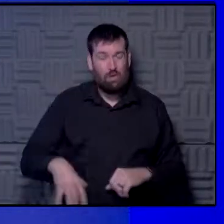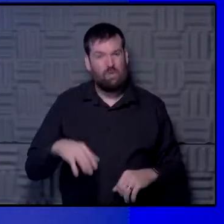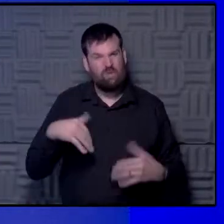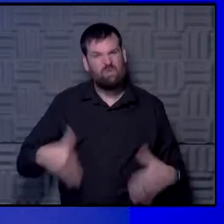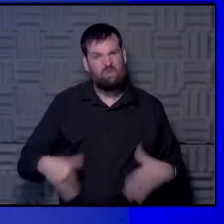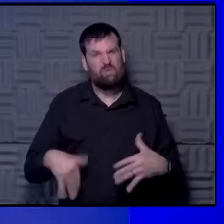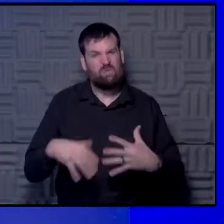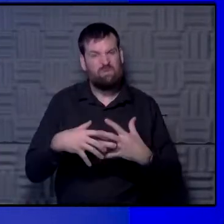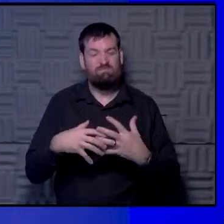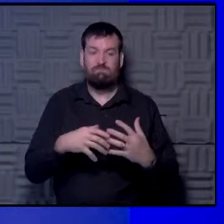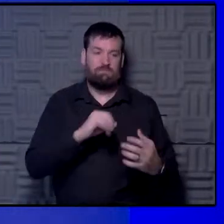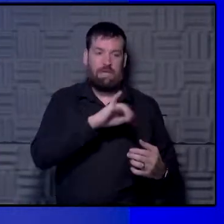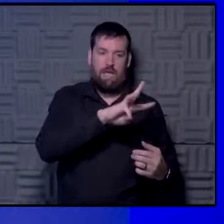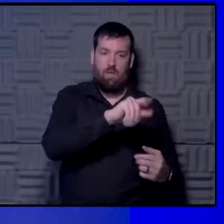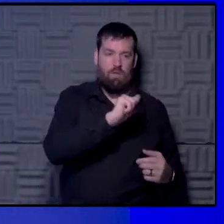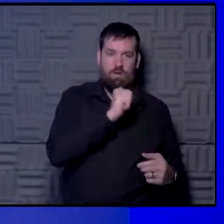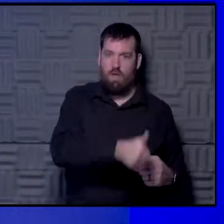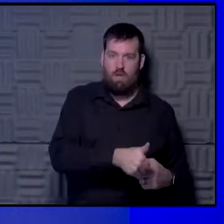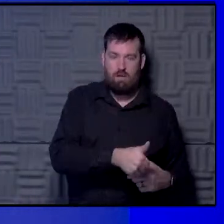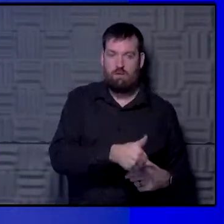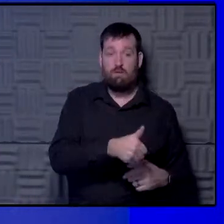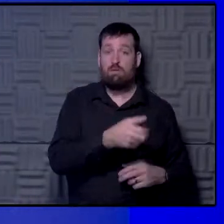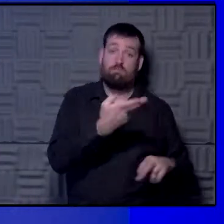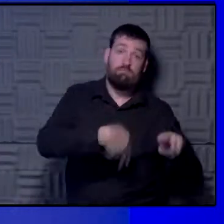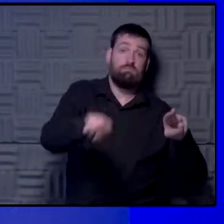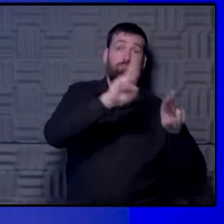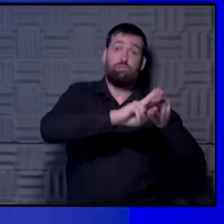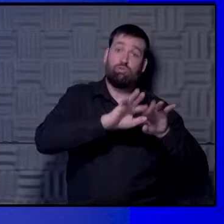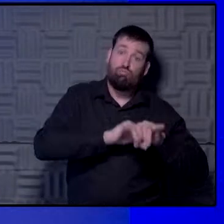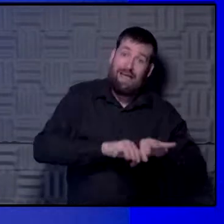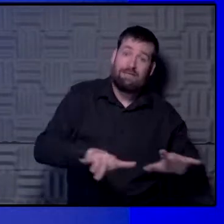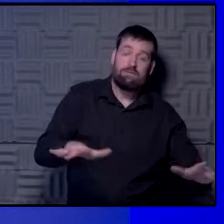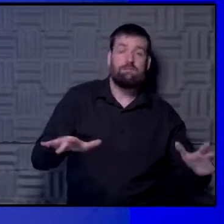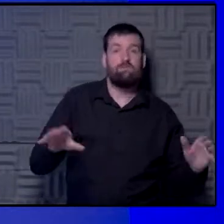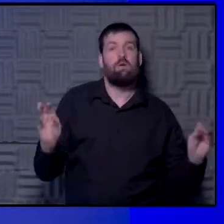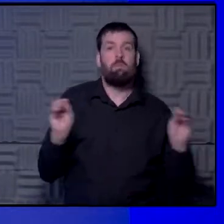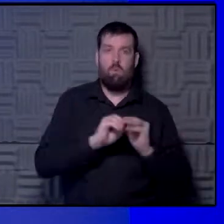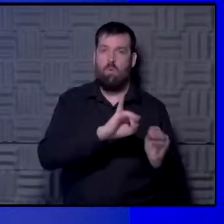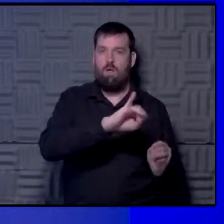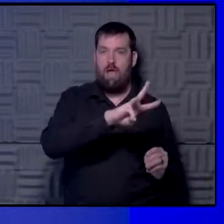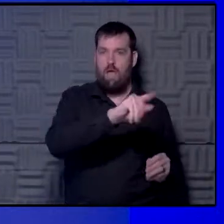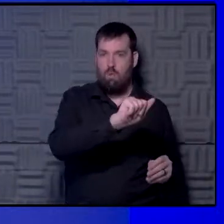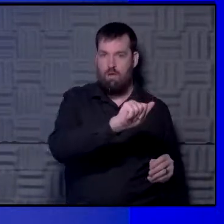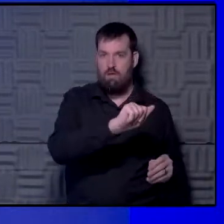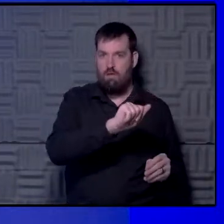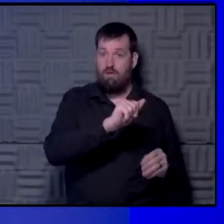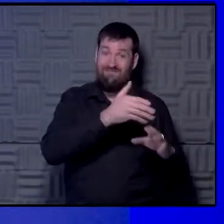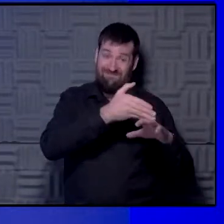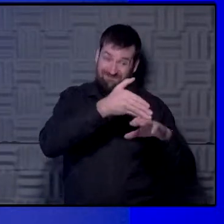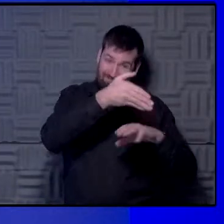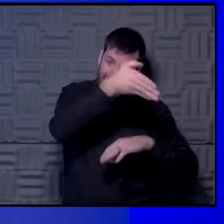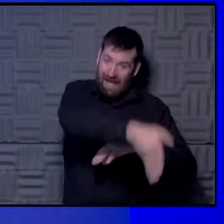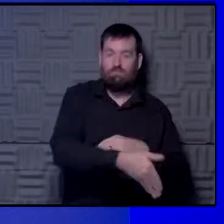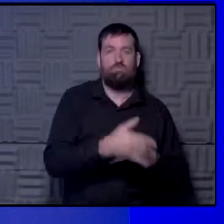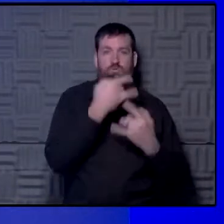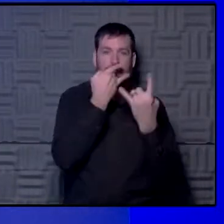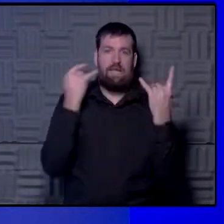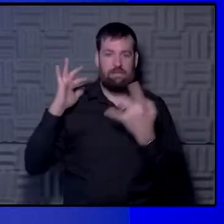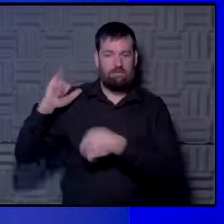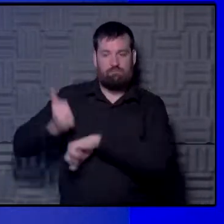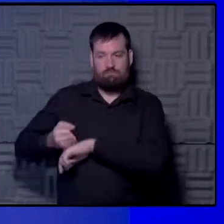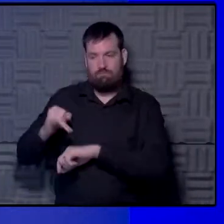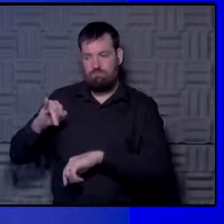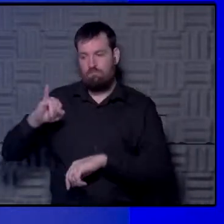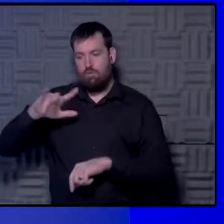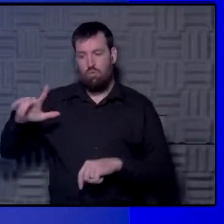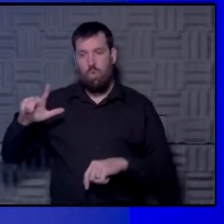hard. Iowa did not, and they showed that the rate of increase of spread of the disease was greater in Iowa after the mask mandate was put in Illinois. So